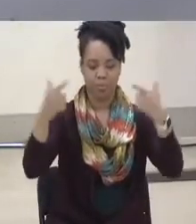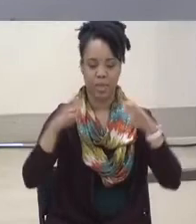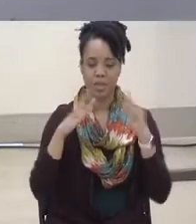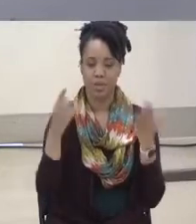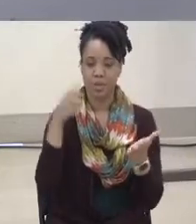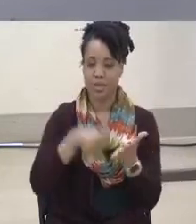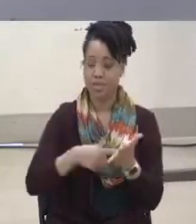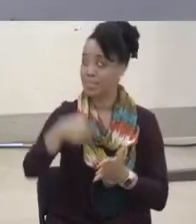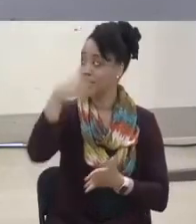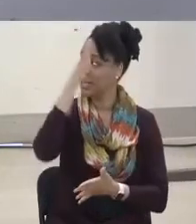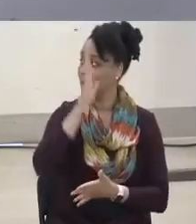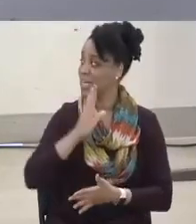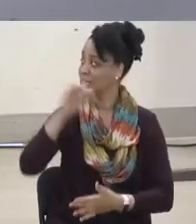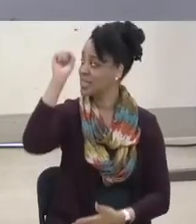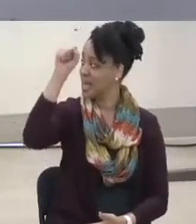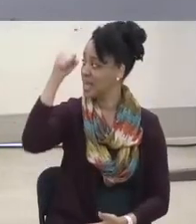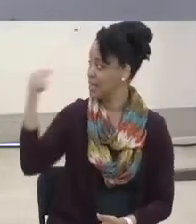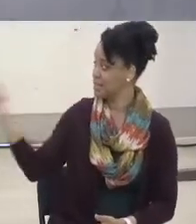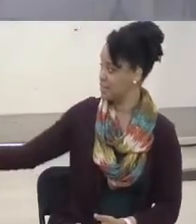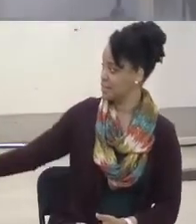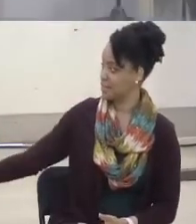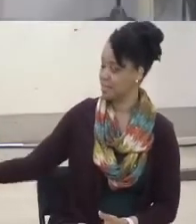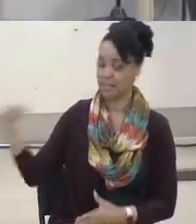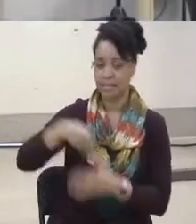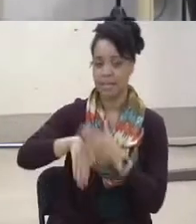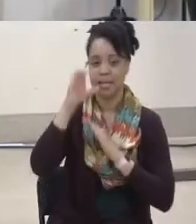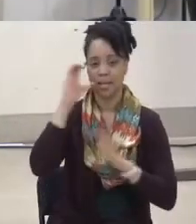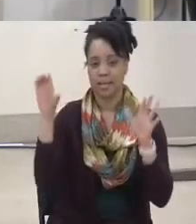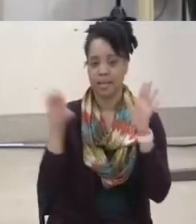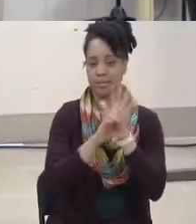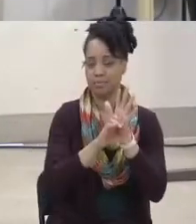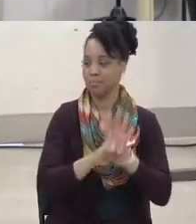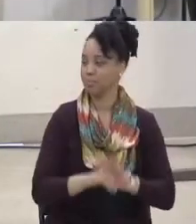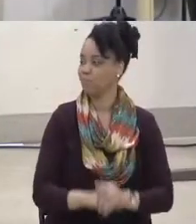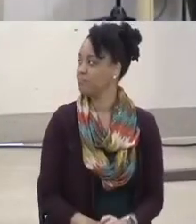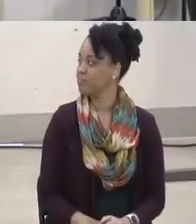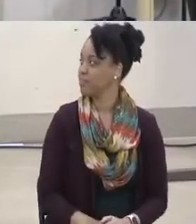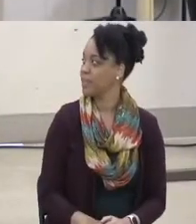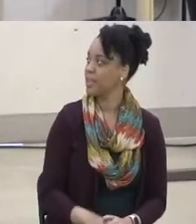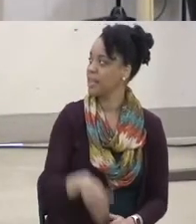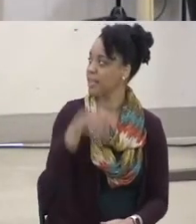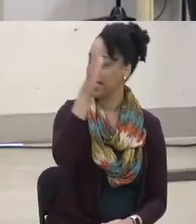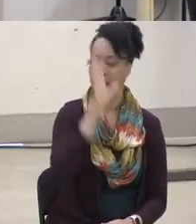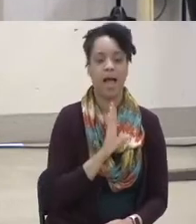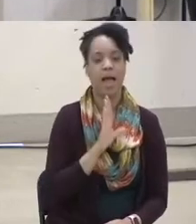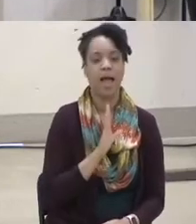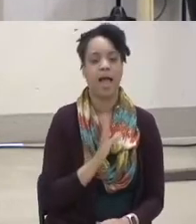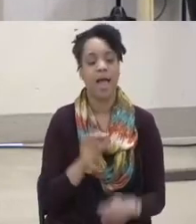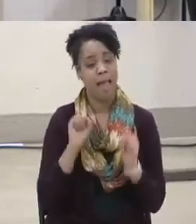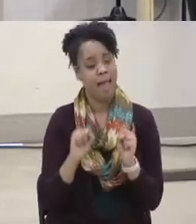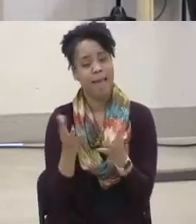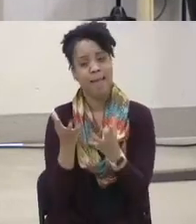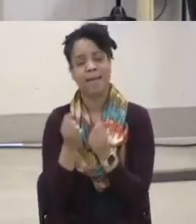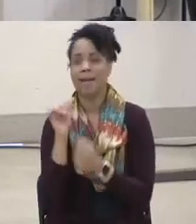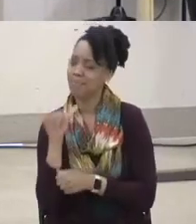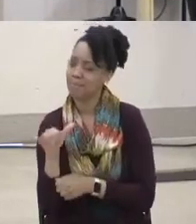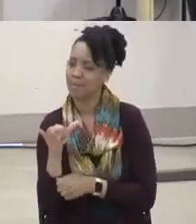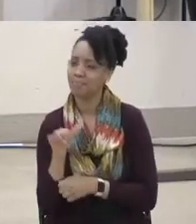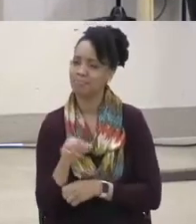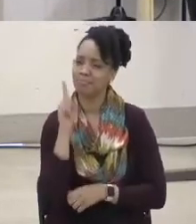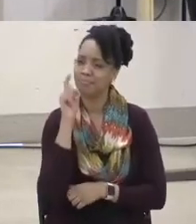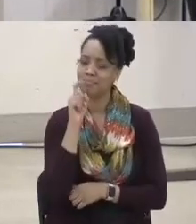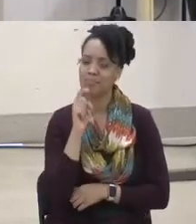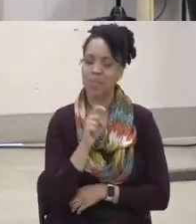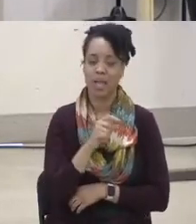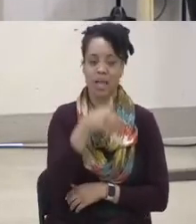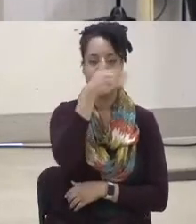God's yes in a picture. Cuando Dios te dice un sí, eso es lo que Él hace. God, can I have that? Dios, puedo obtener esto y Él hace God,